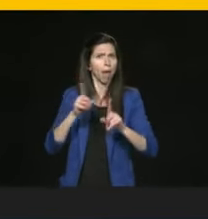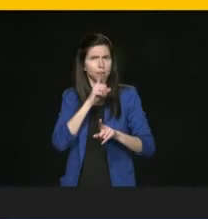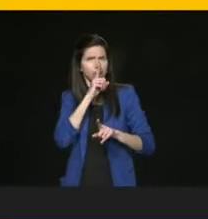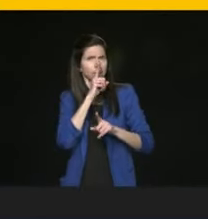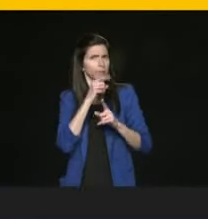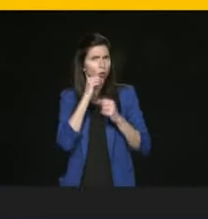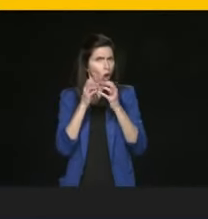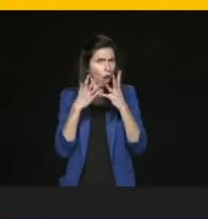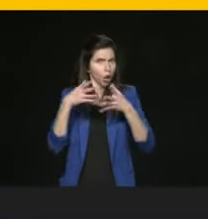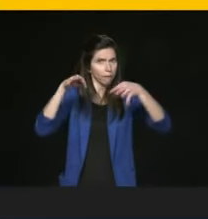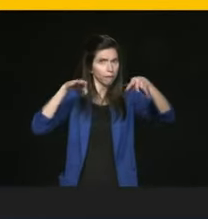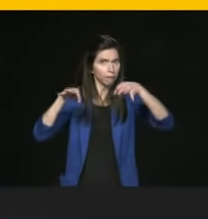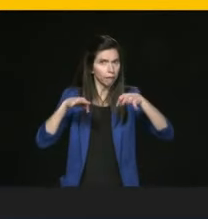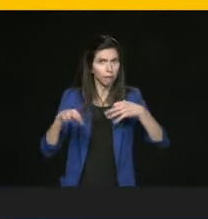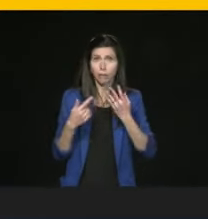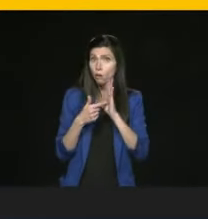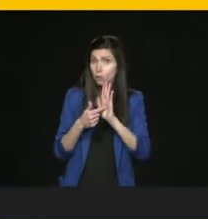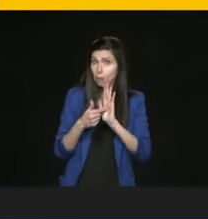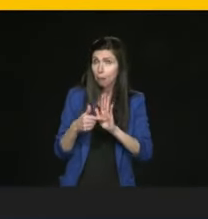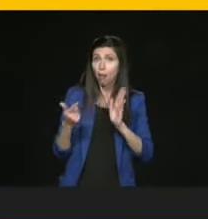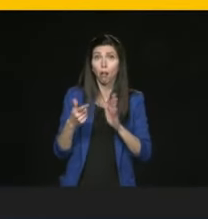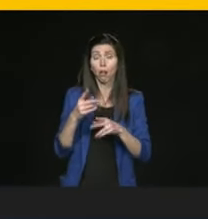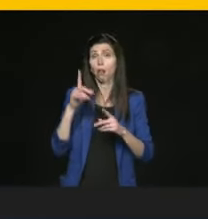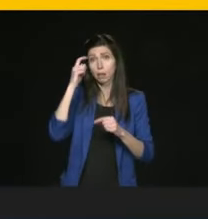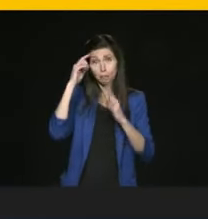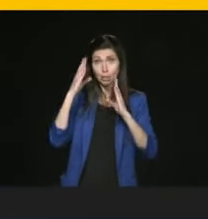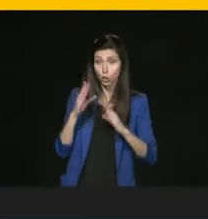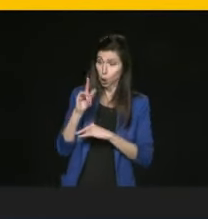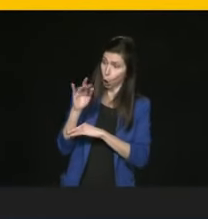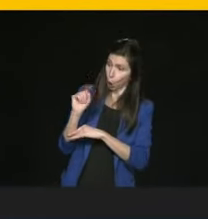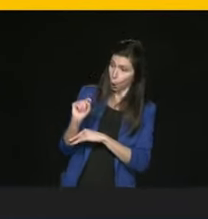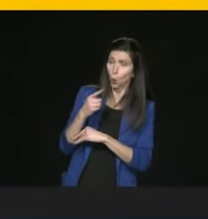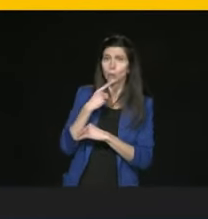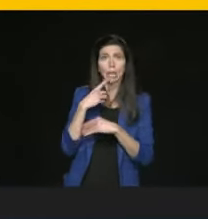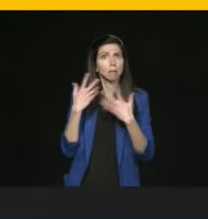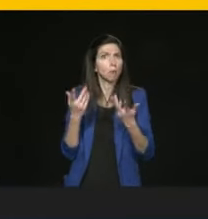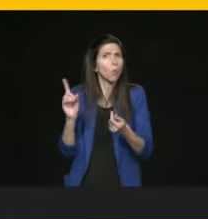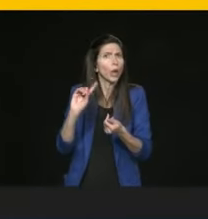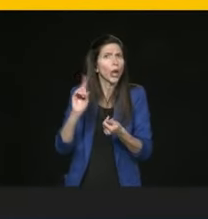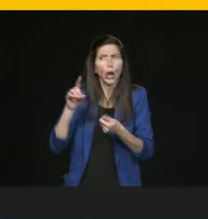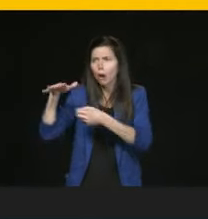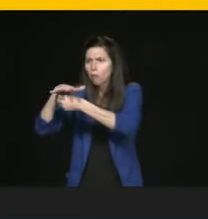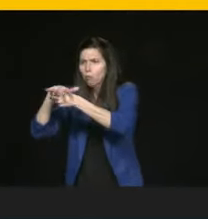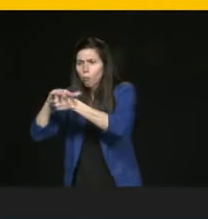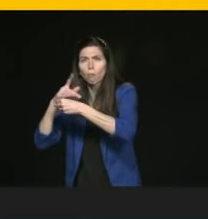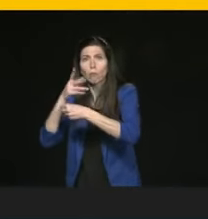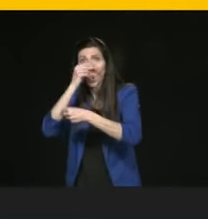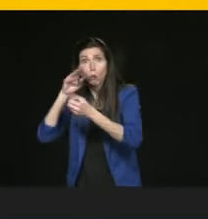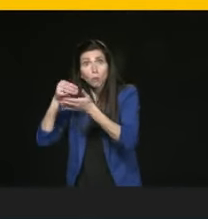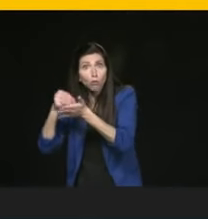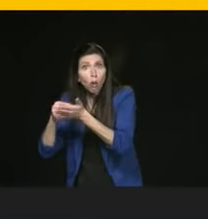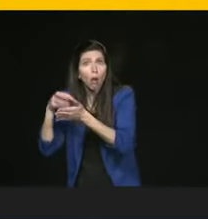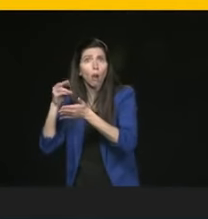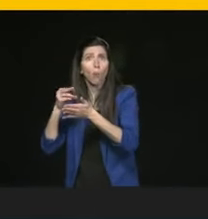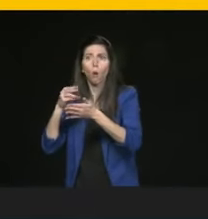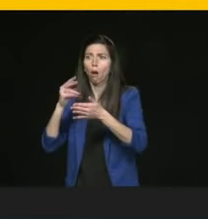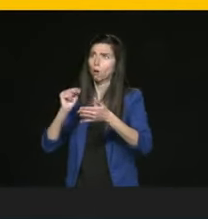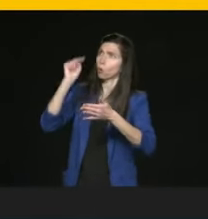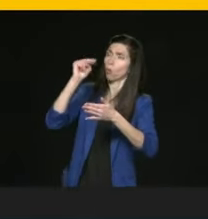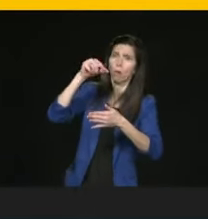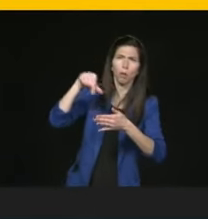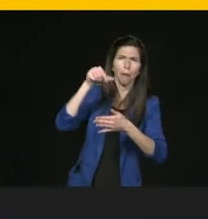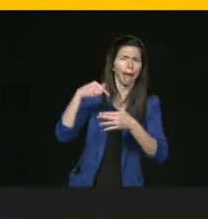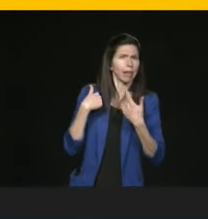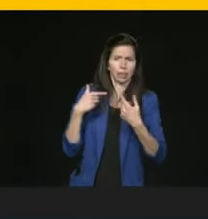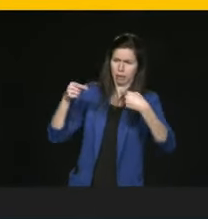Montreal area, the Estrie region. Could you tell us where these military medics are being sent today? How many are being sent,